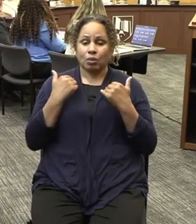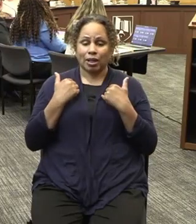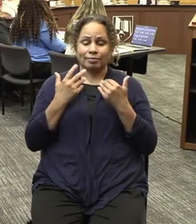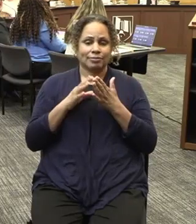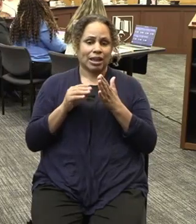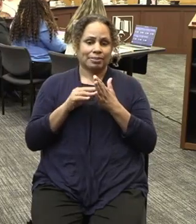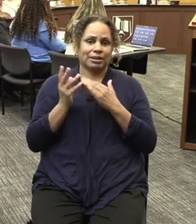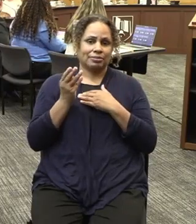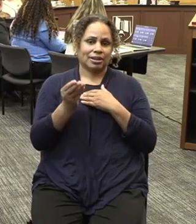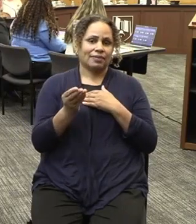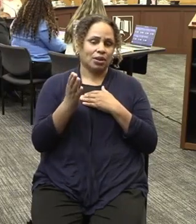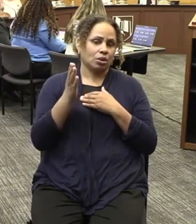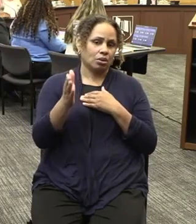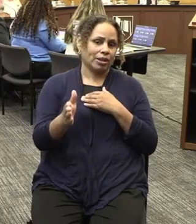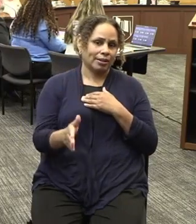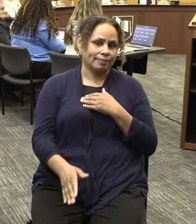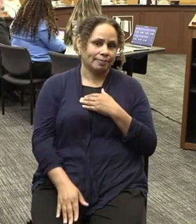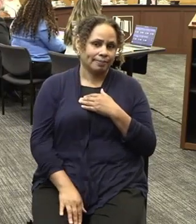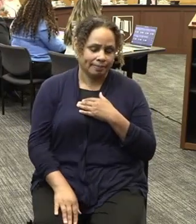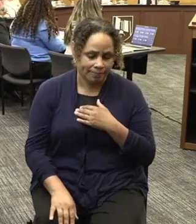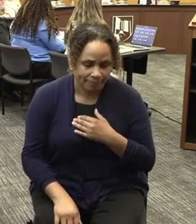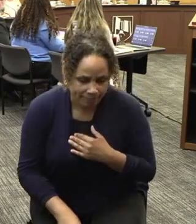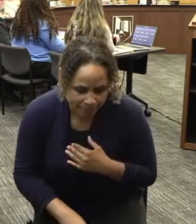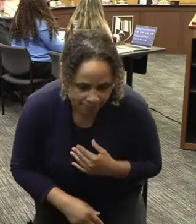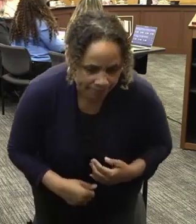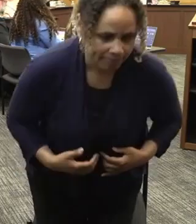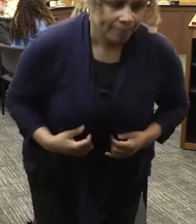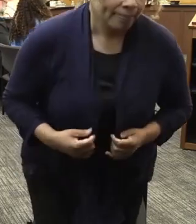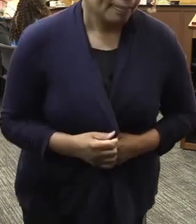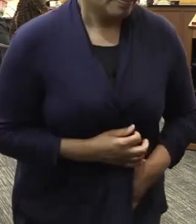this if you'd like to see it. Thank you.